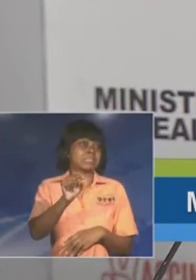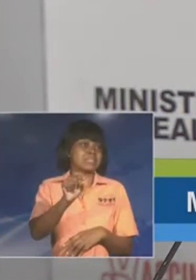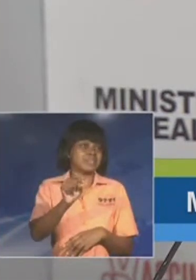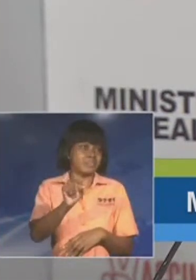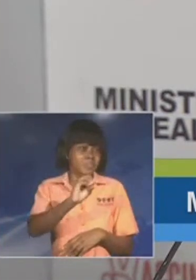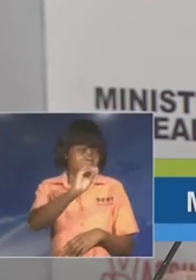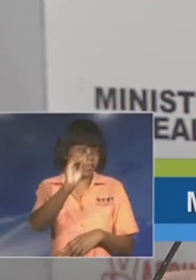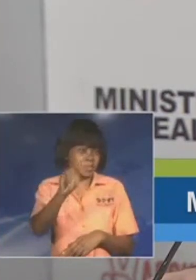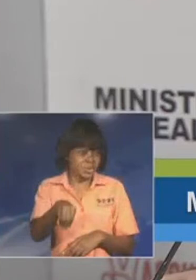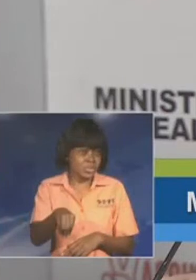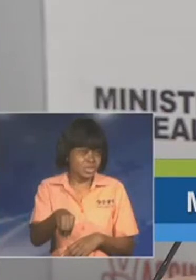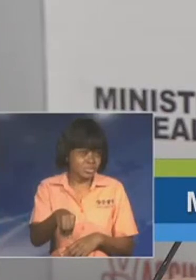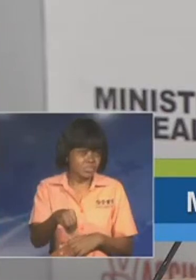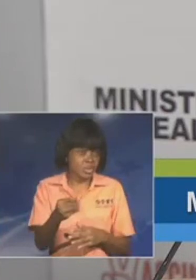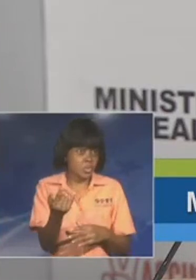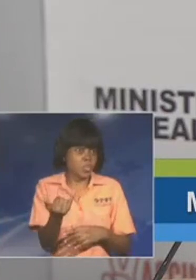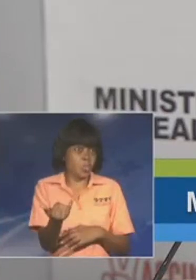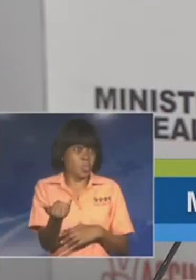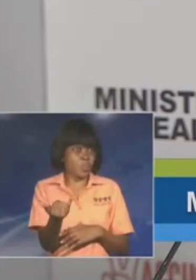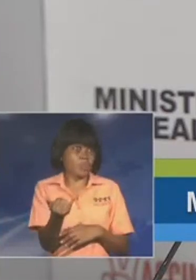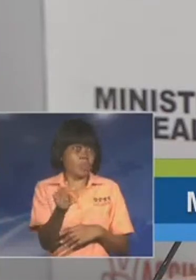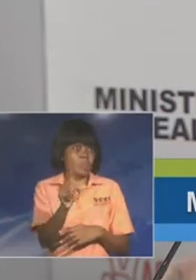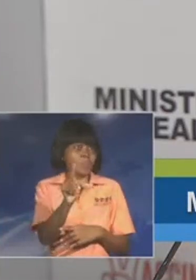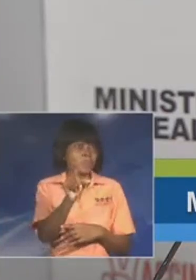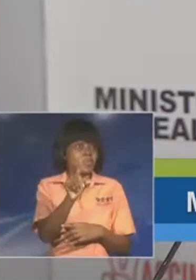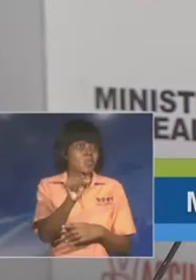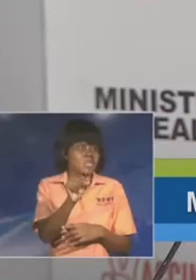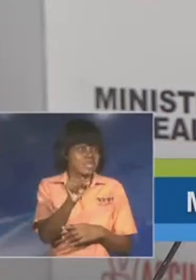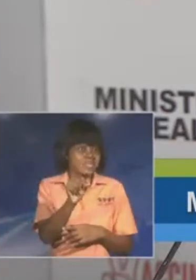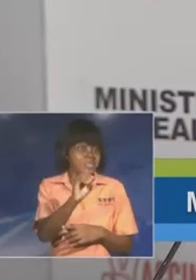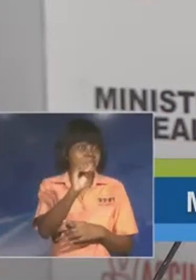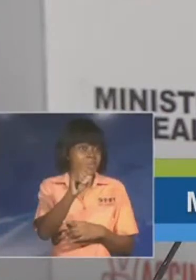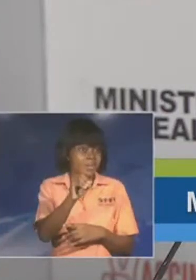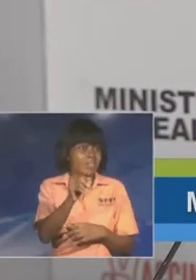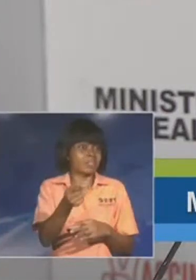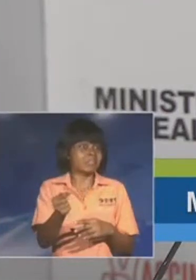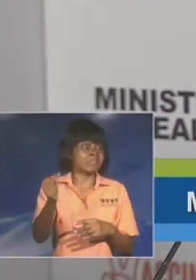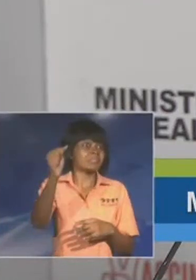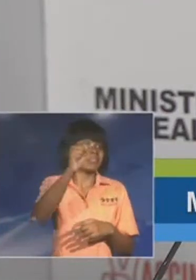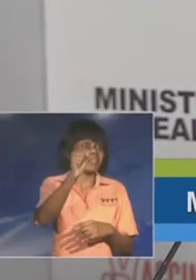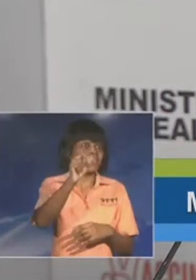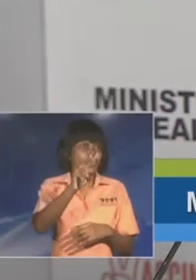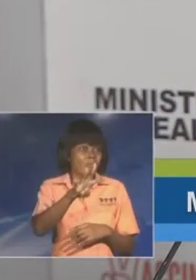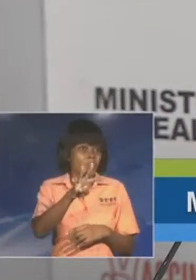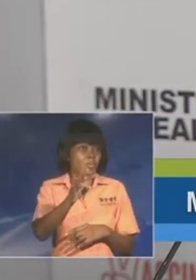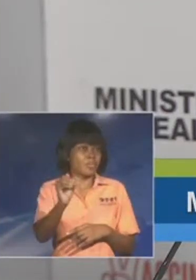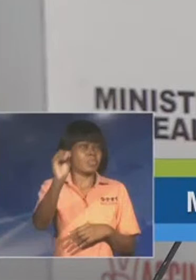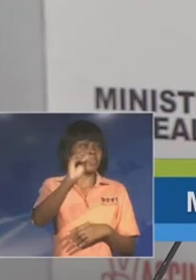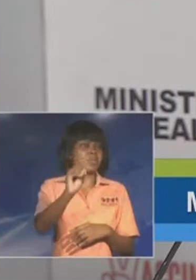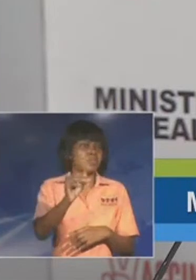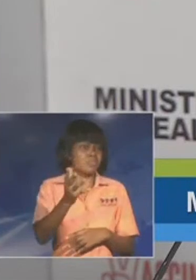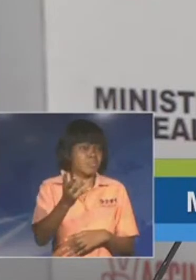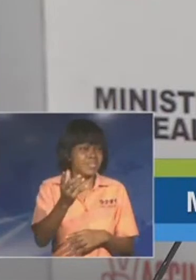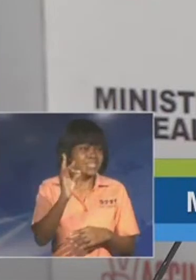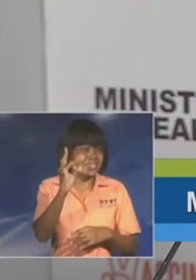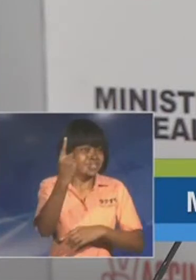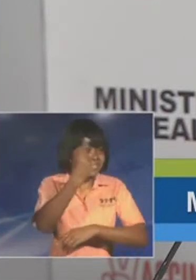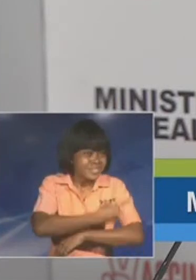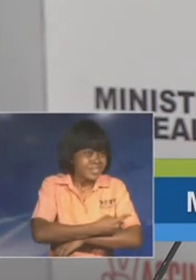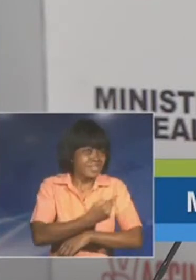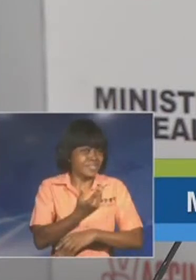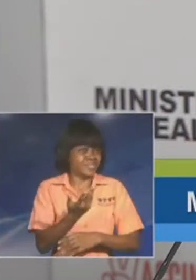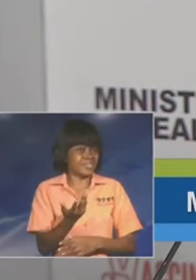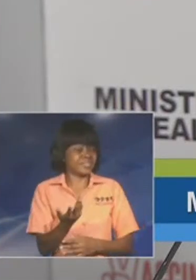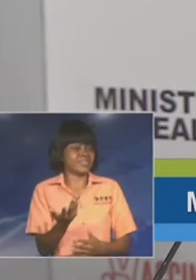increased from 20 to 24% over the last 8 days. And of course, this is in coherence and is